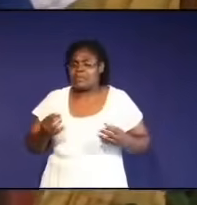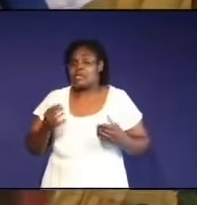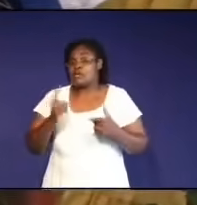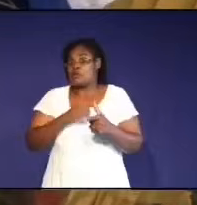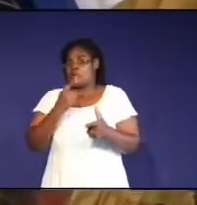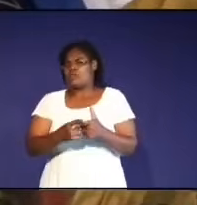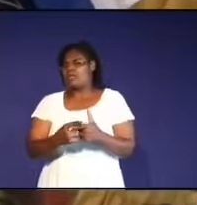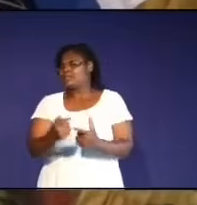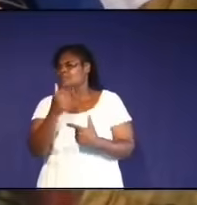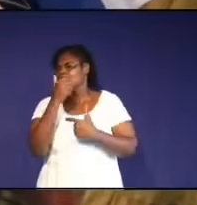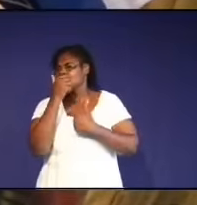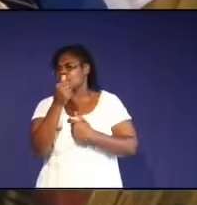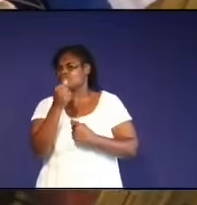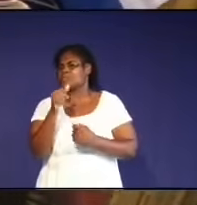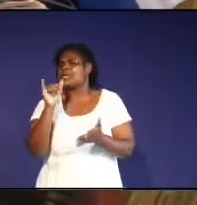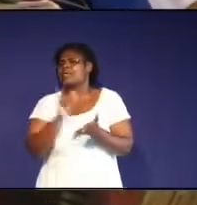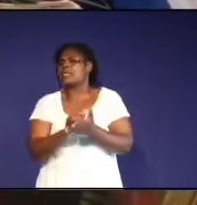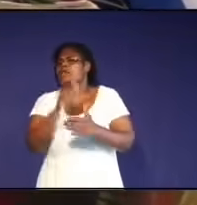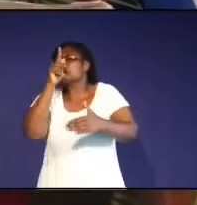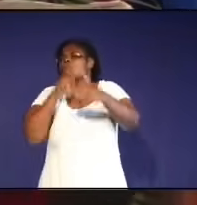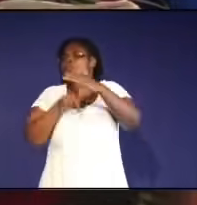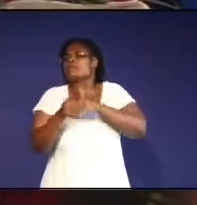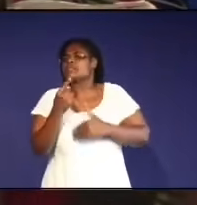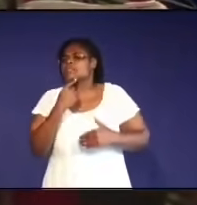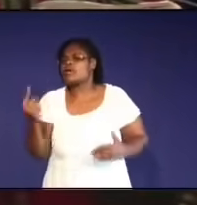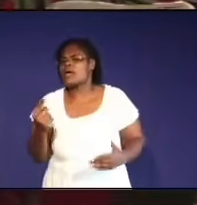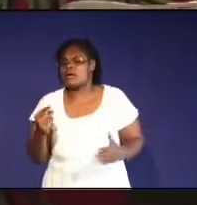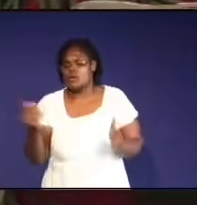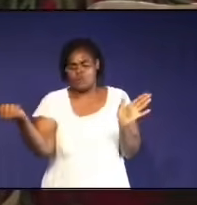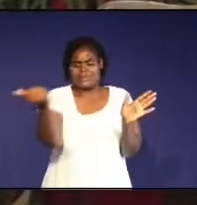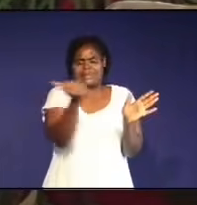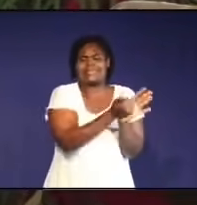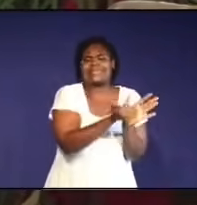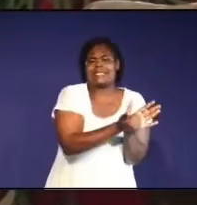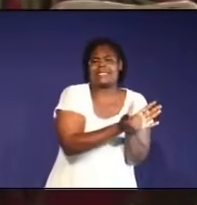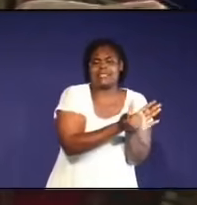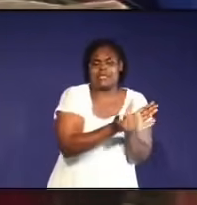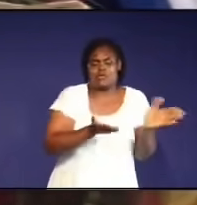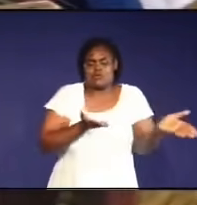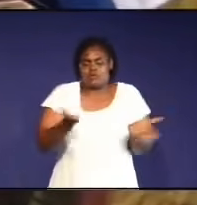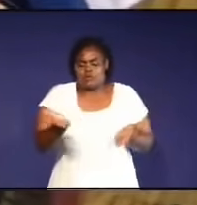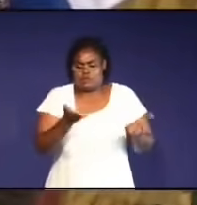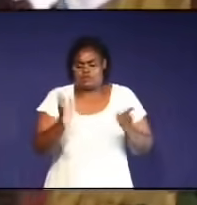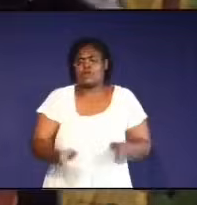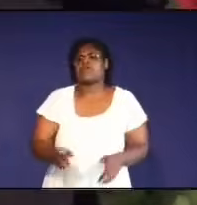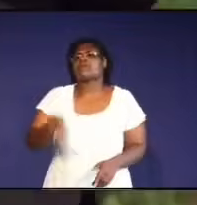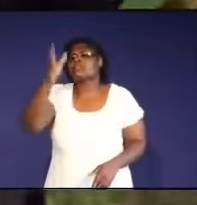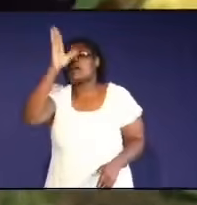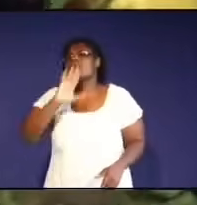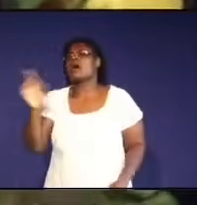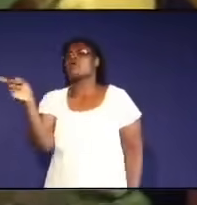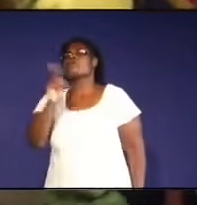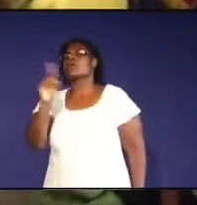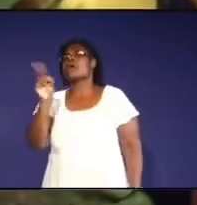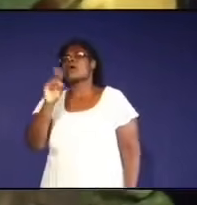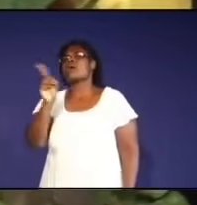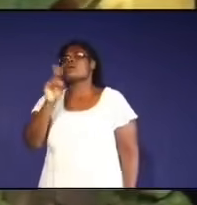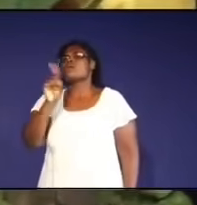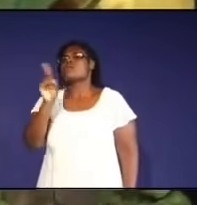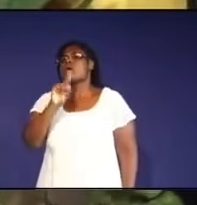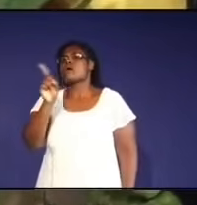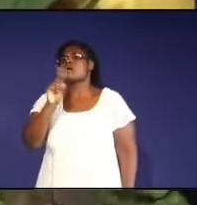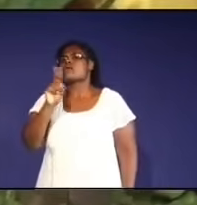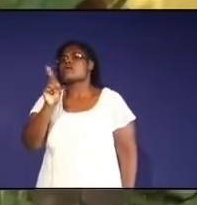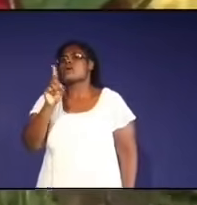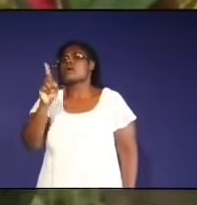then that the prophet says, we're going to seal the servants of God in their